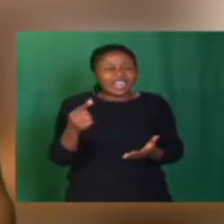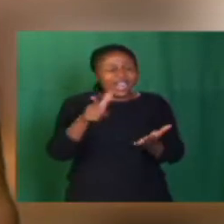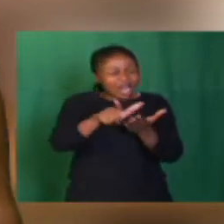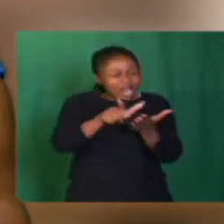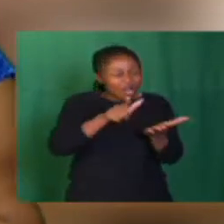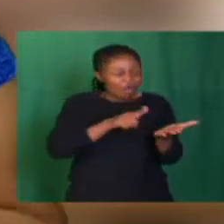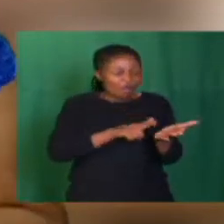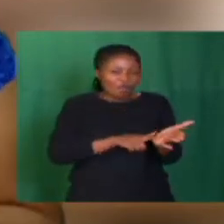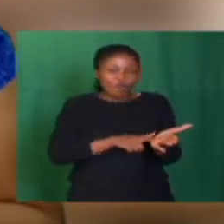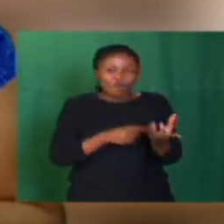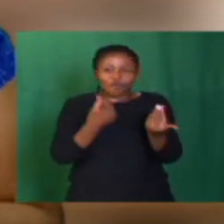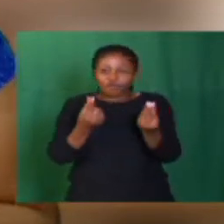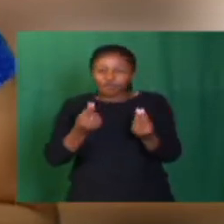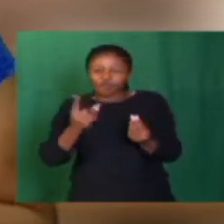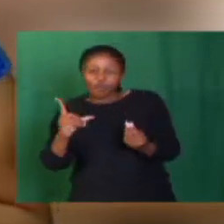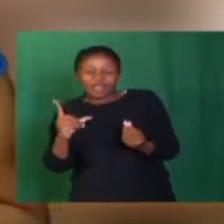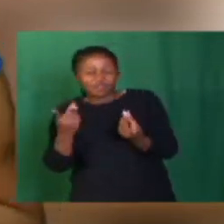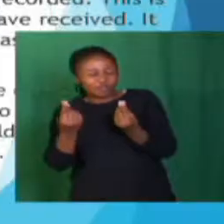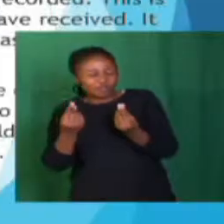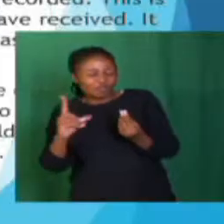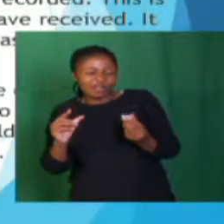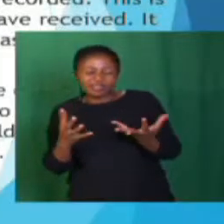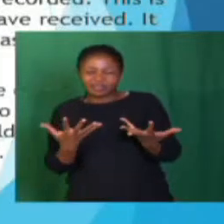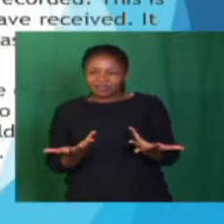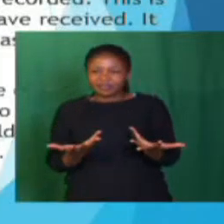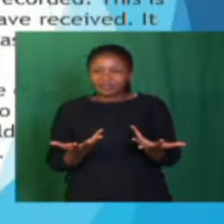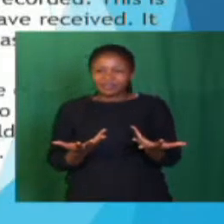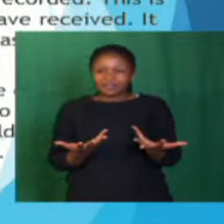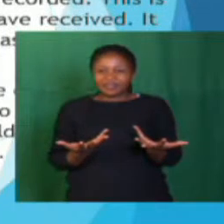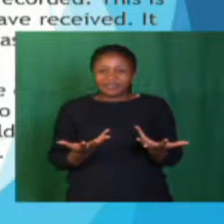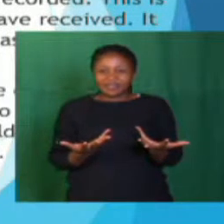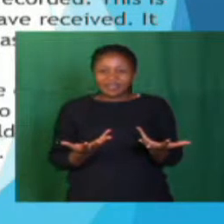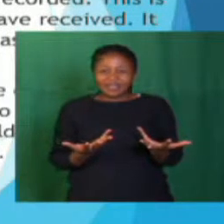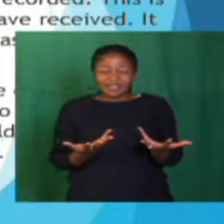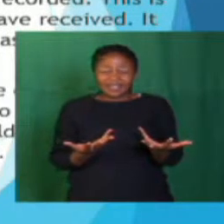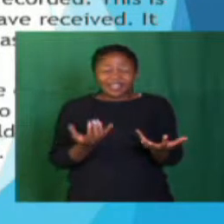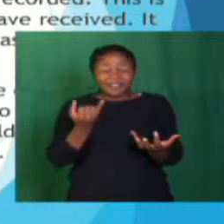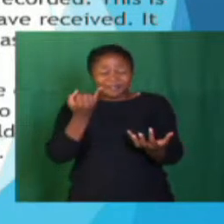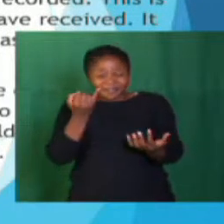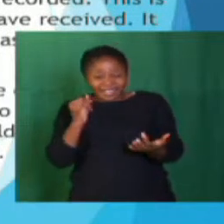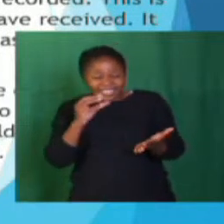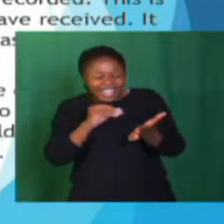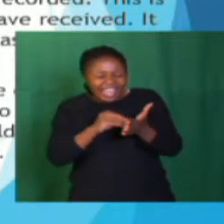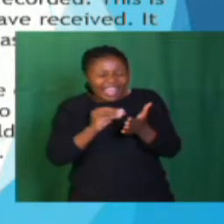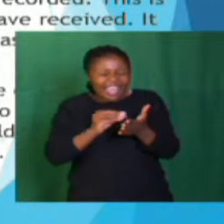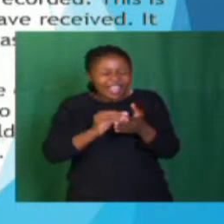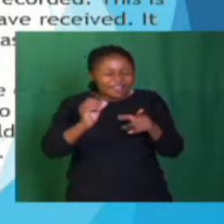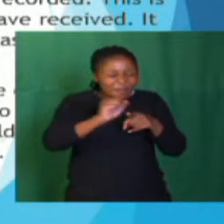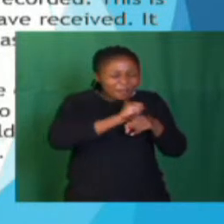in the exam. There is what is called the warm-up stage. It is this part of